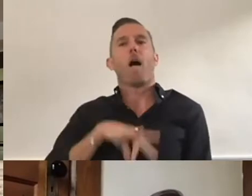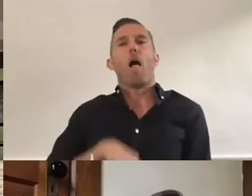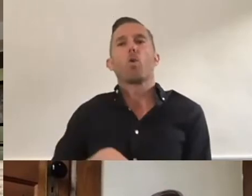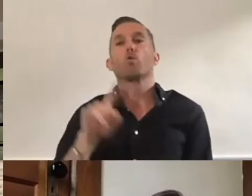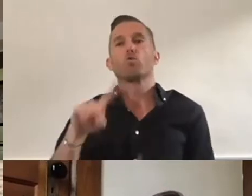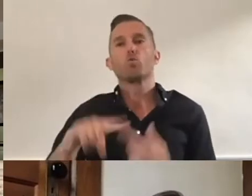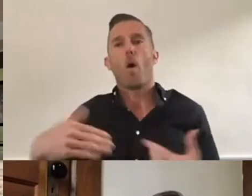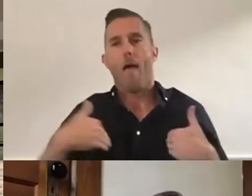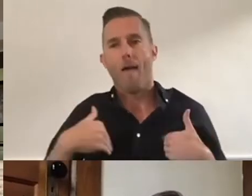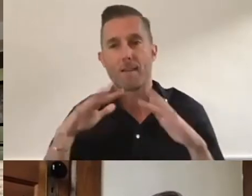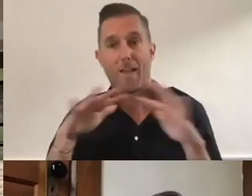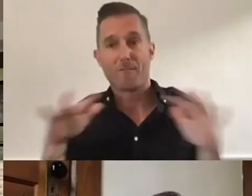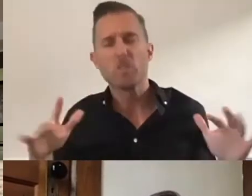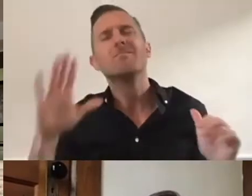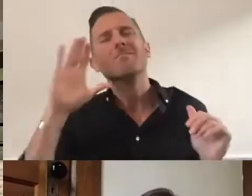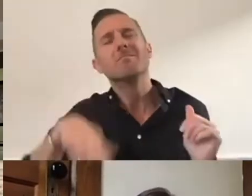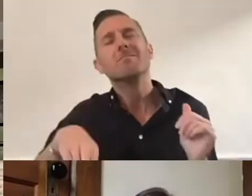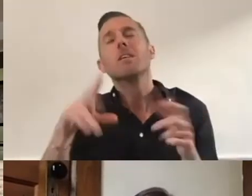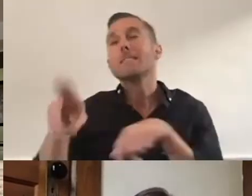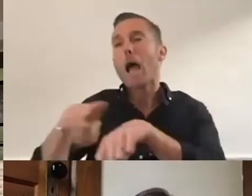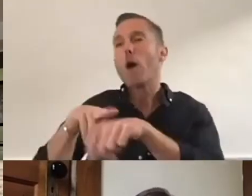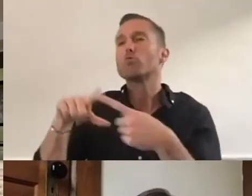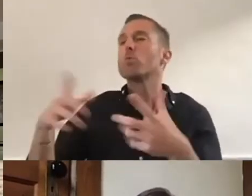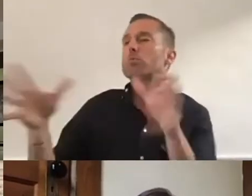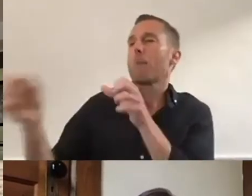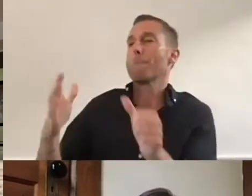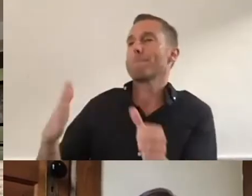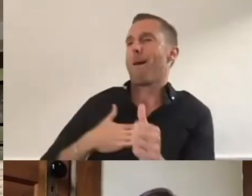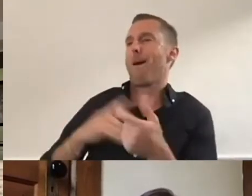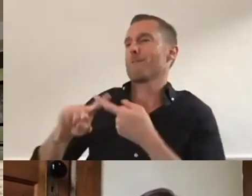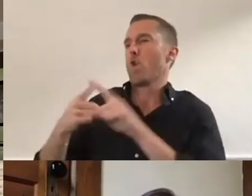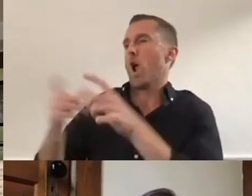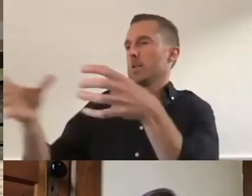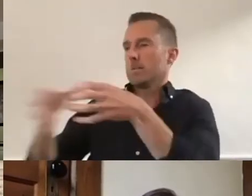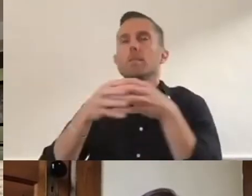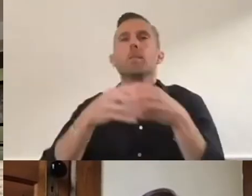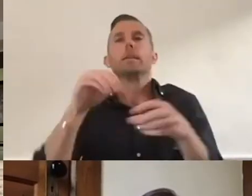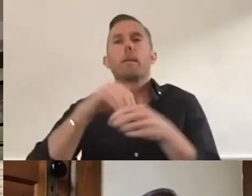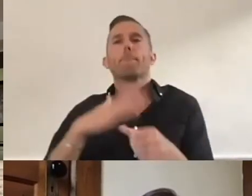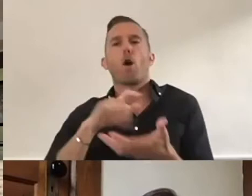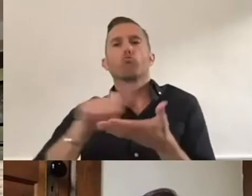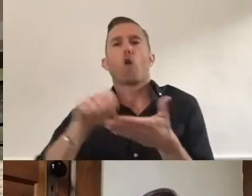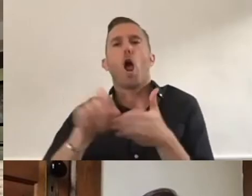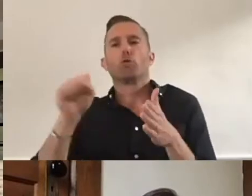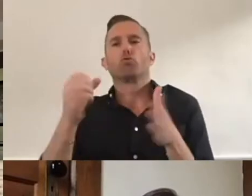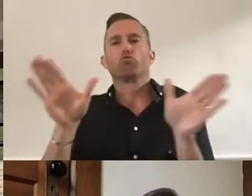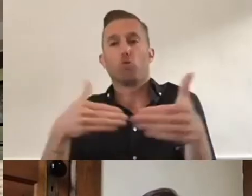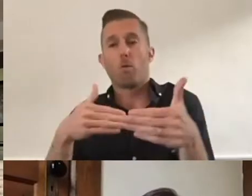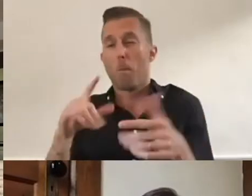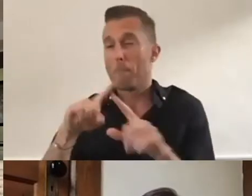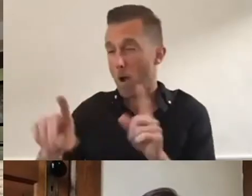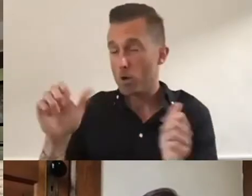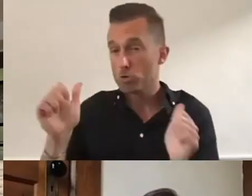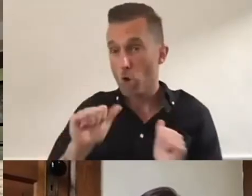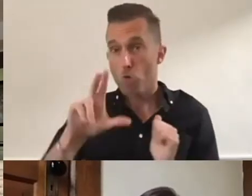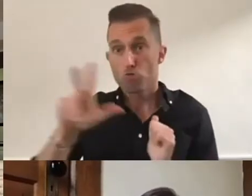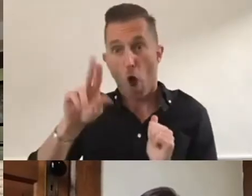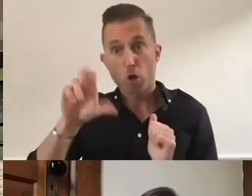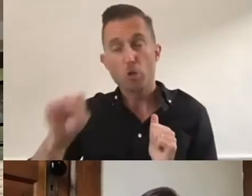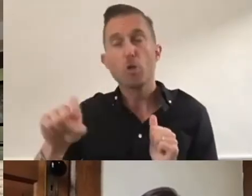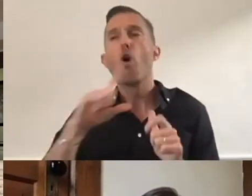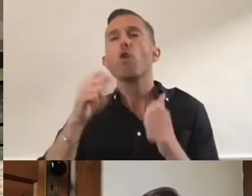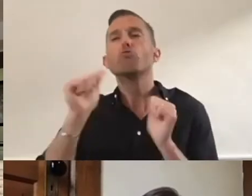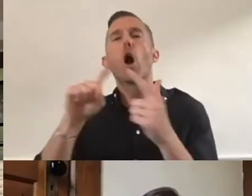to have your friends in the writer's room. Are showrunners starting to reach out beyond their own group